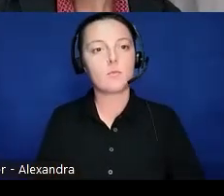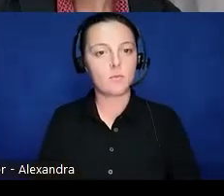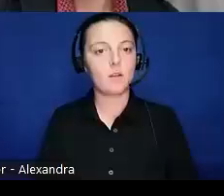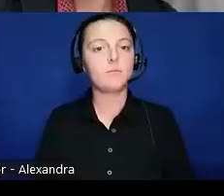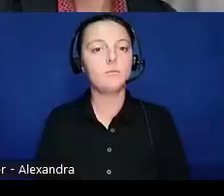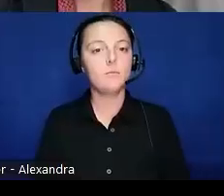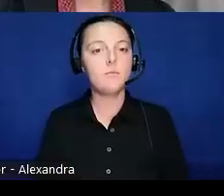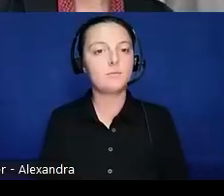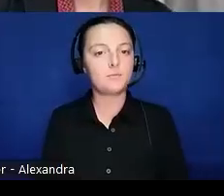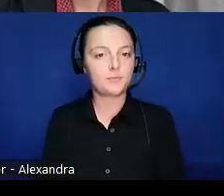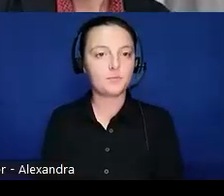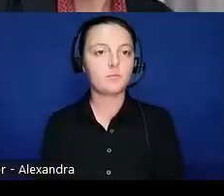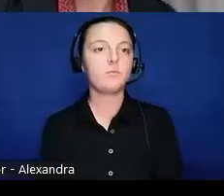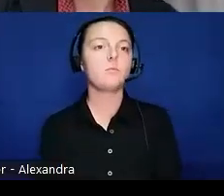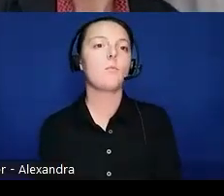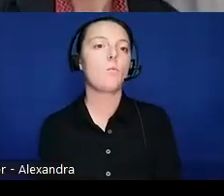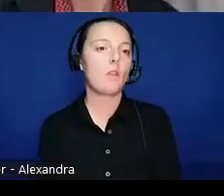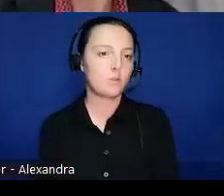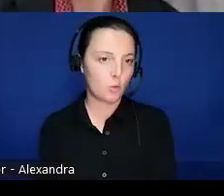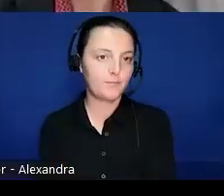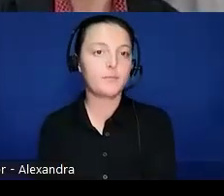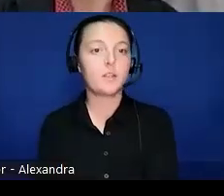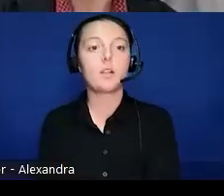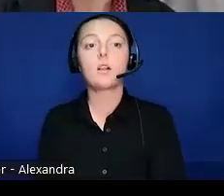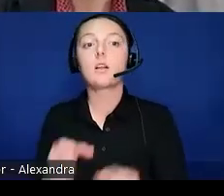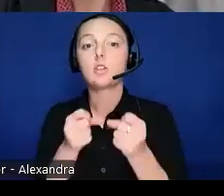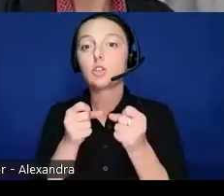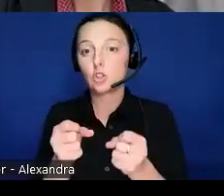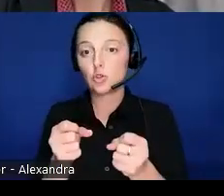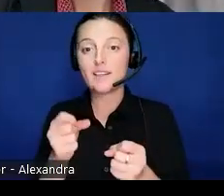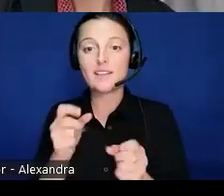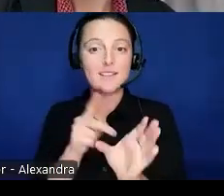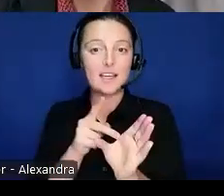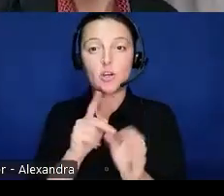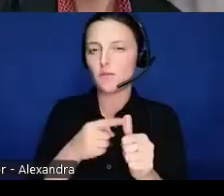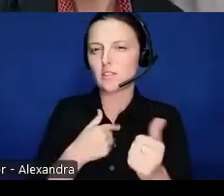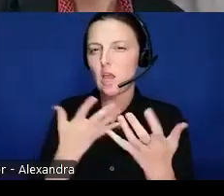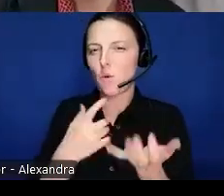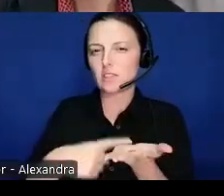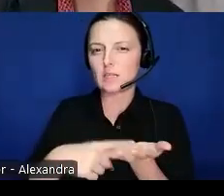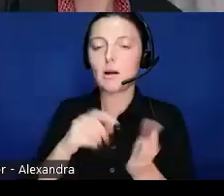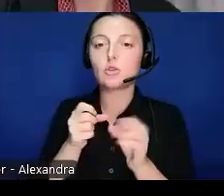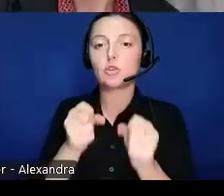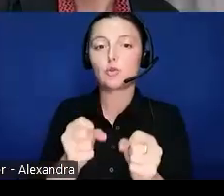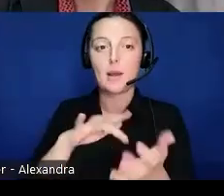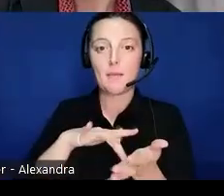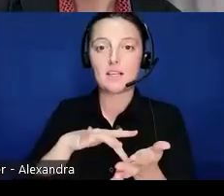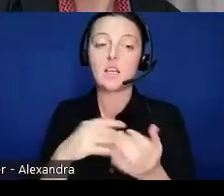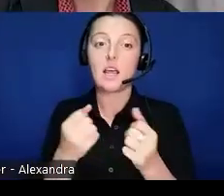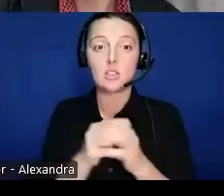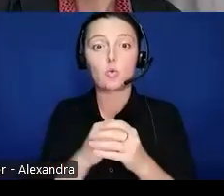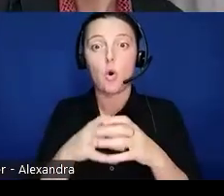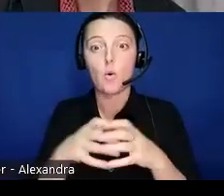psychiatry, I wanted to just start by talking a little bit about street medicine. Street medicine is a growing entity and movement around